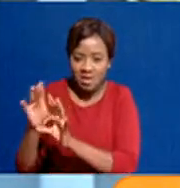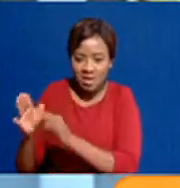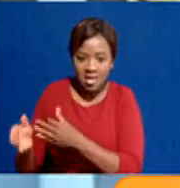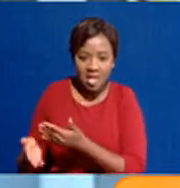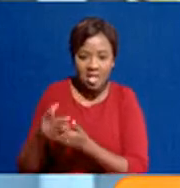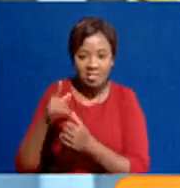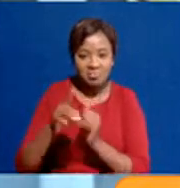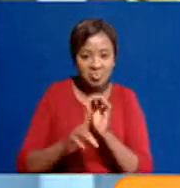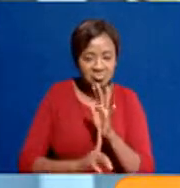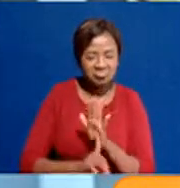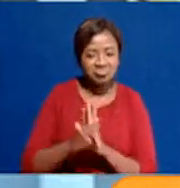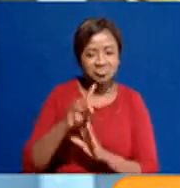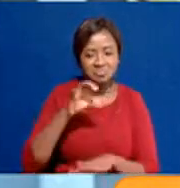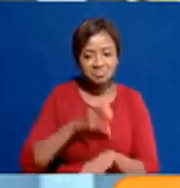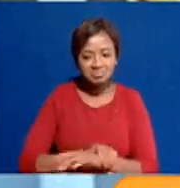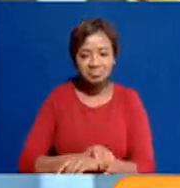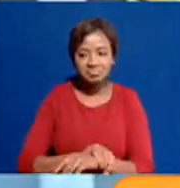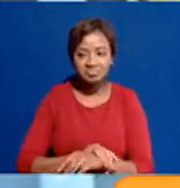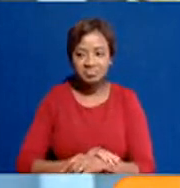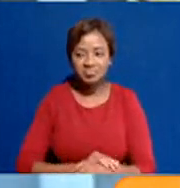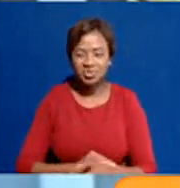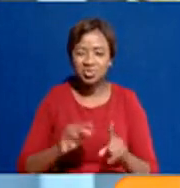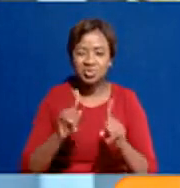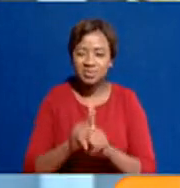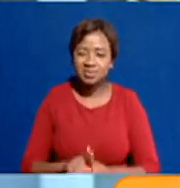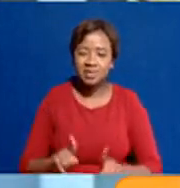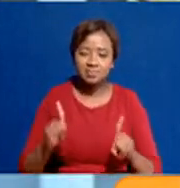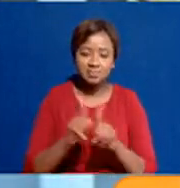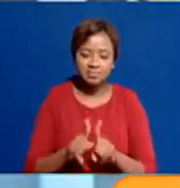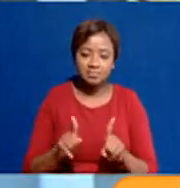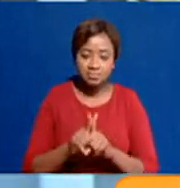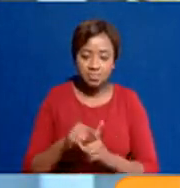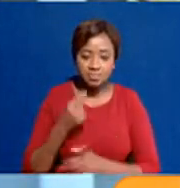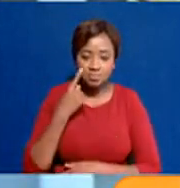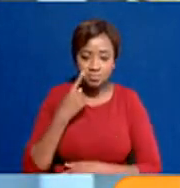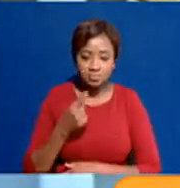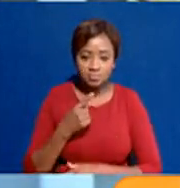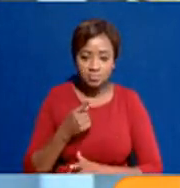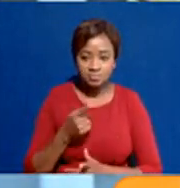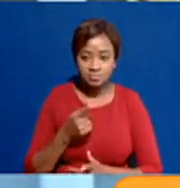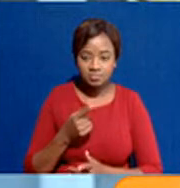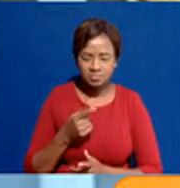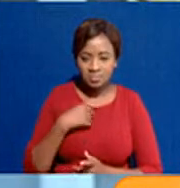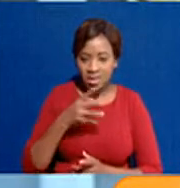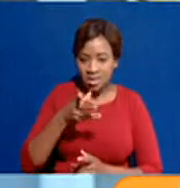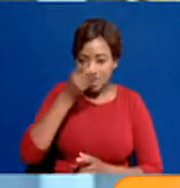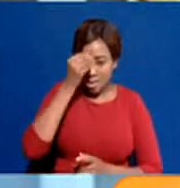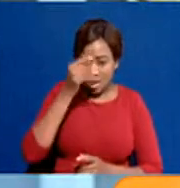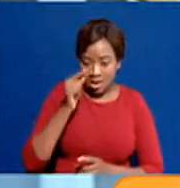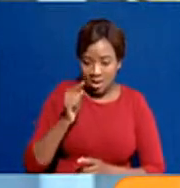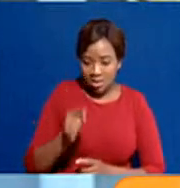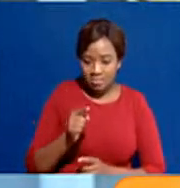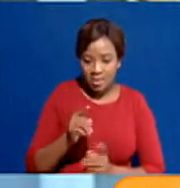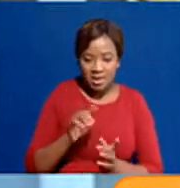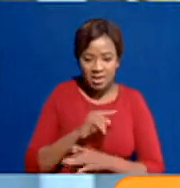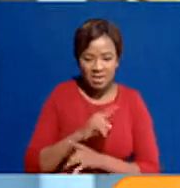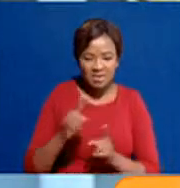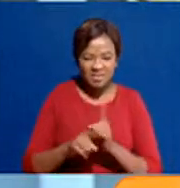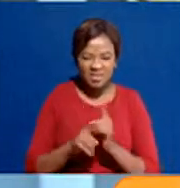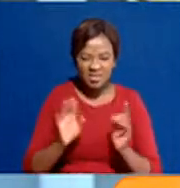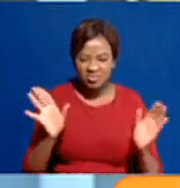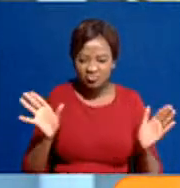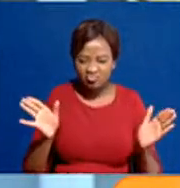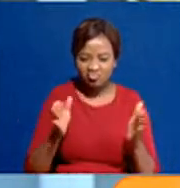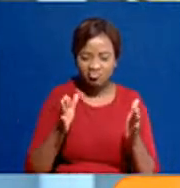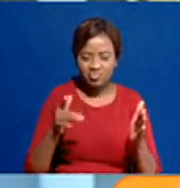get development. You still hear the same language. In an era of devolution. Yeah. So all this, I lump all that together into this thing that I'm calling